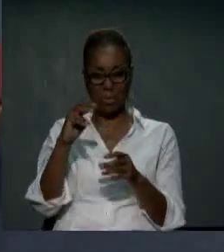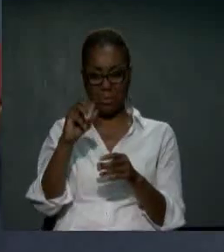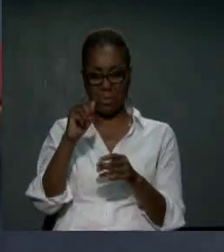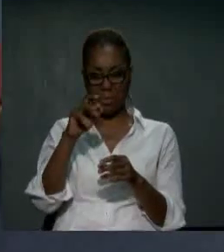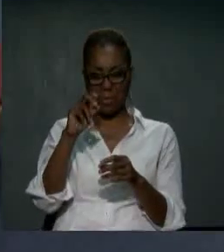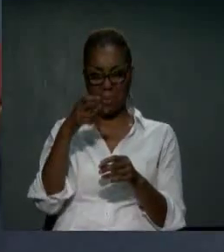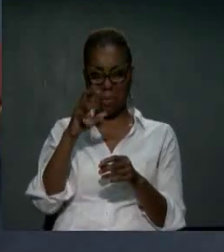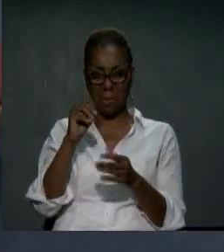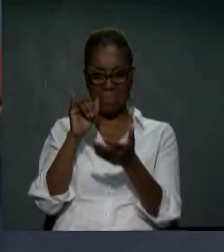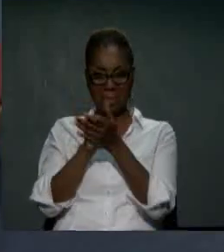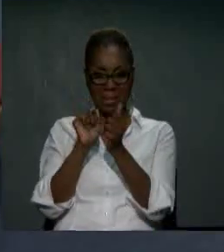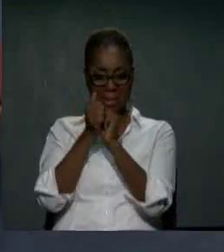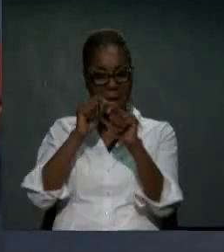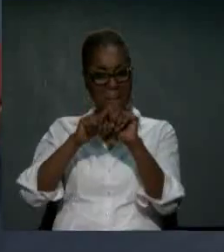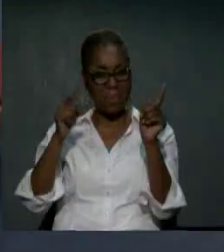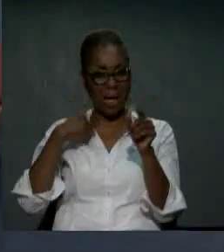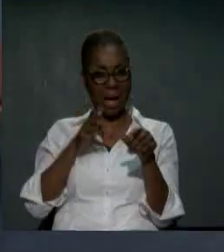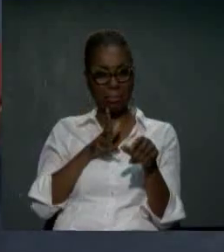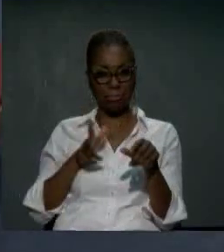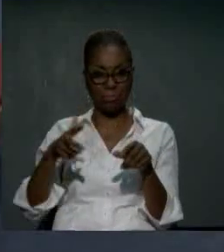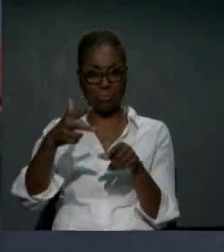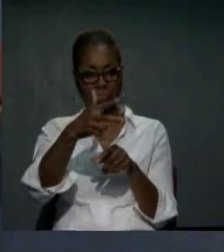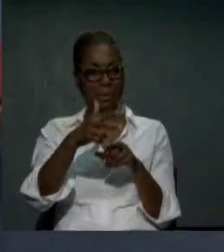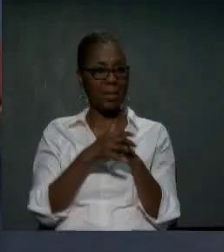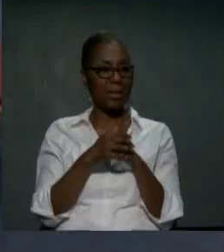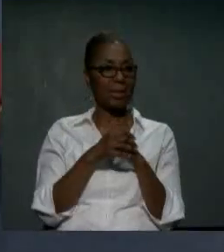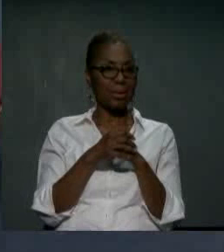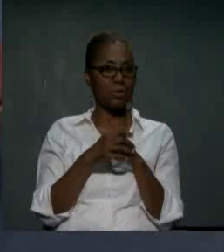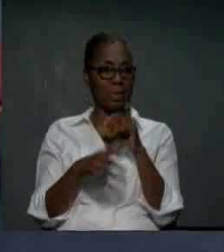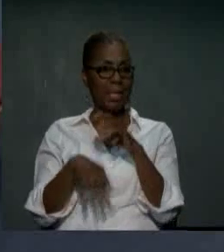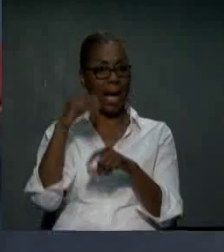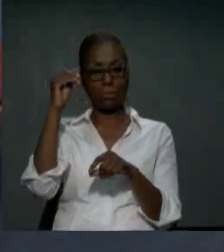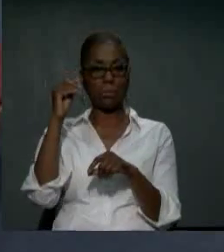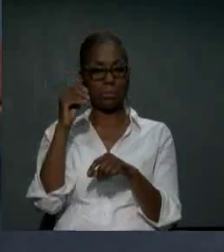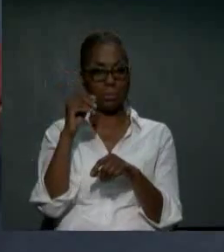but I'll go back around to get out.